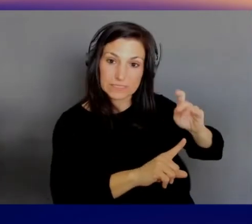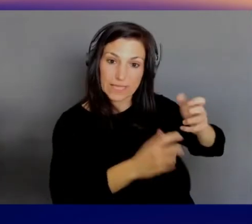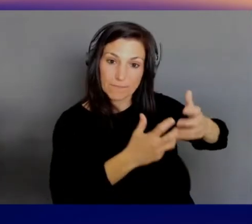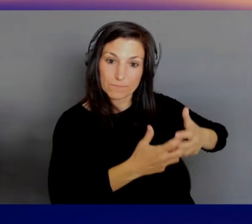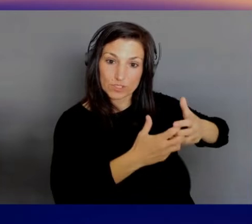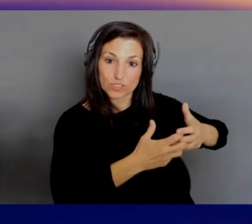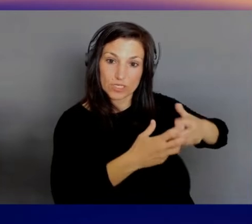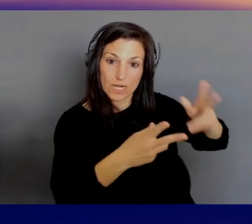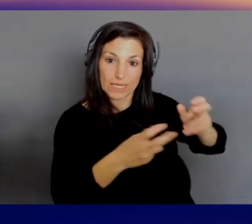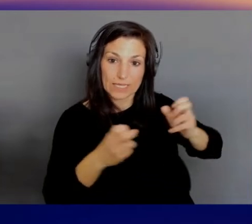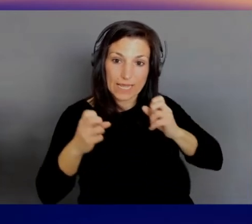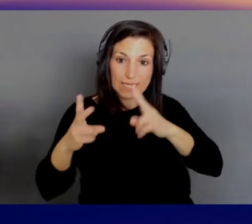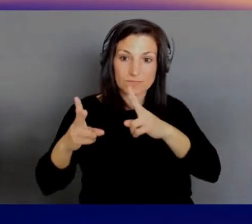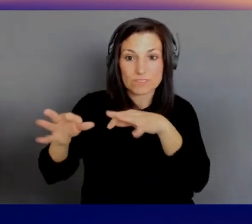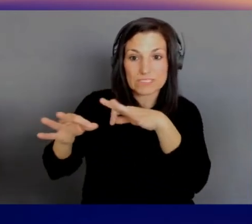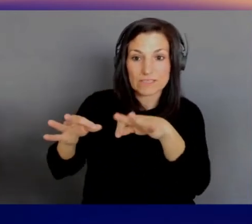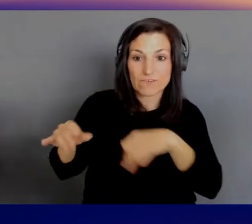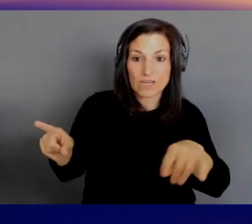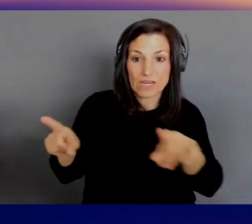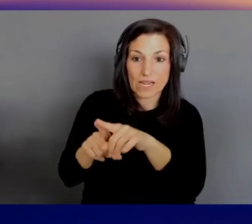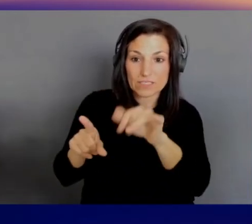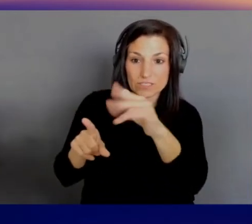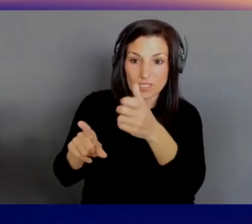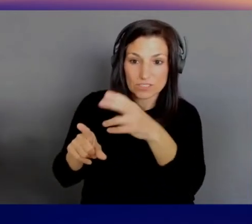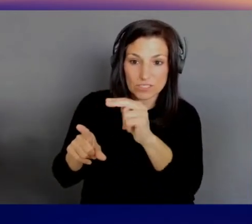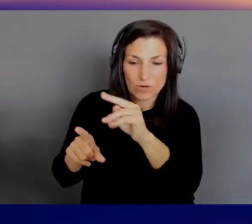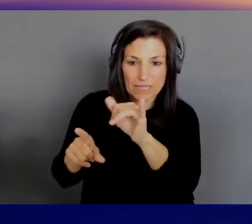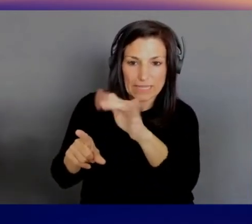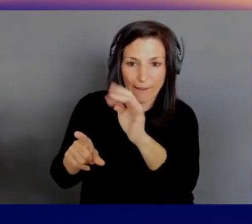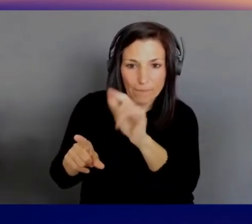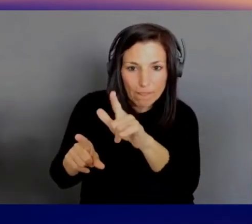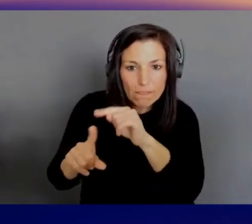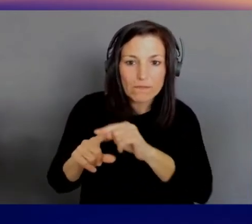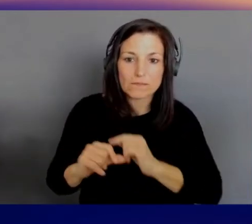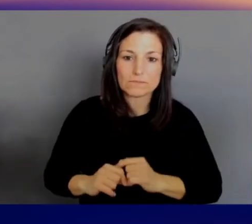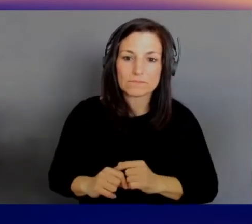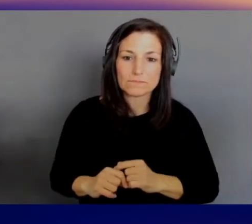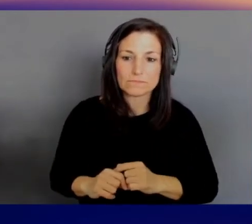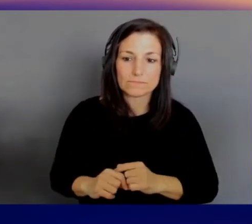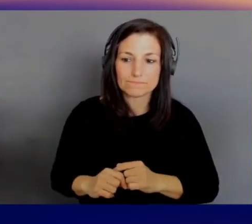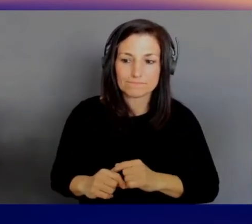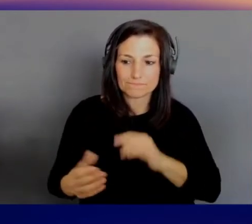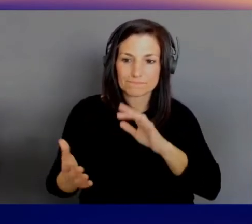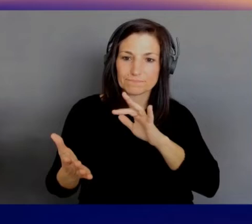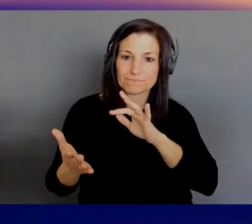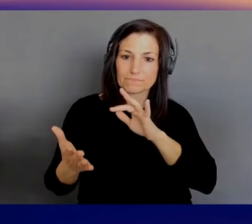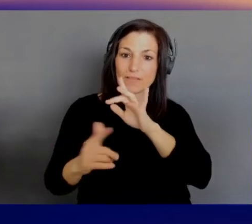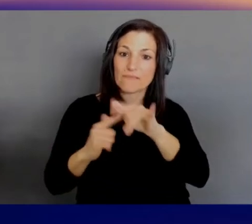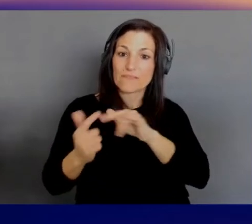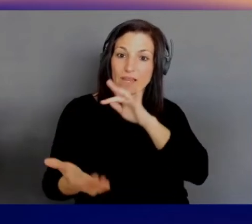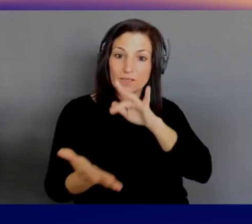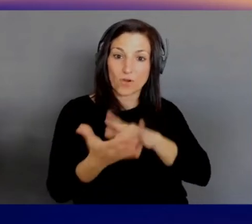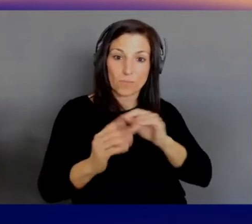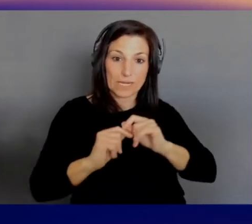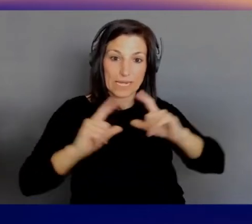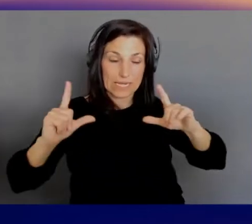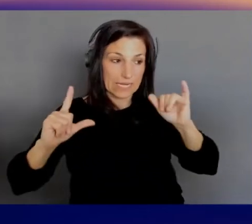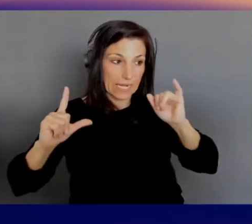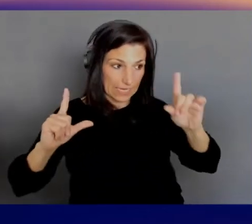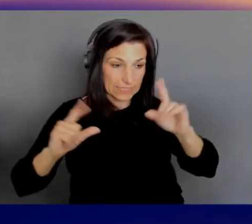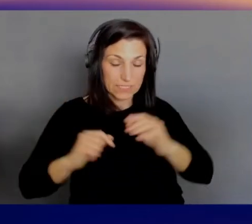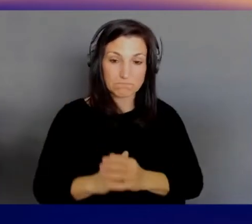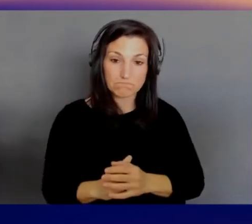definition as JSON or YAML. Now once I export, I can open that in my IDE. So let's say if I open in